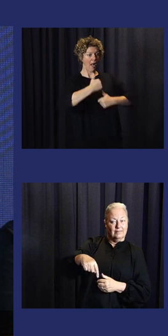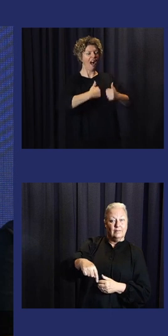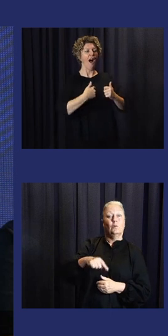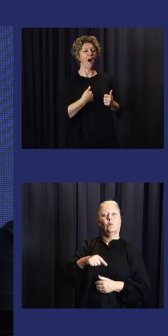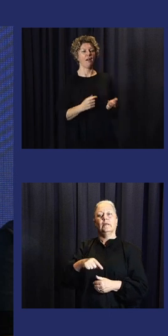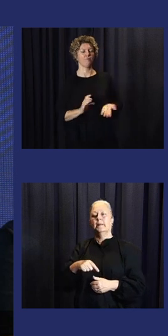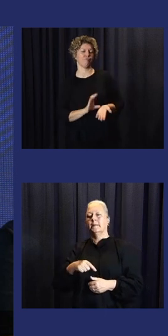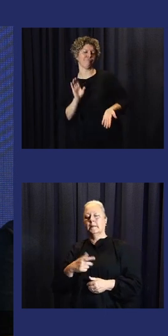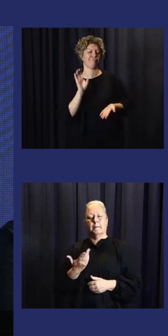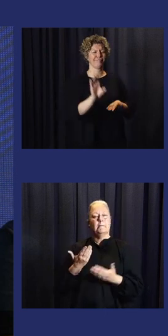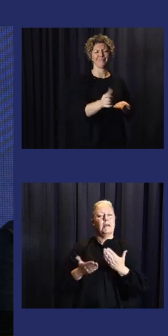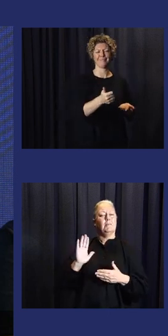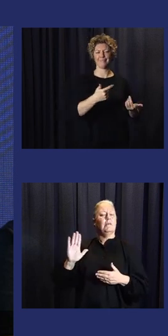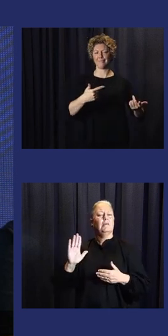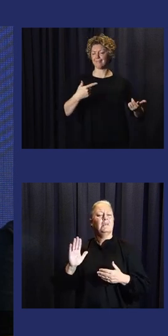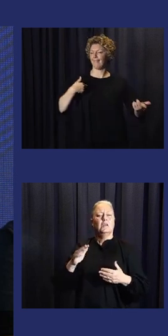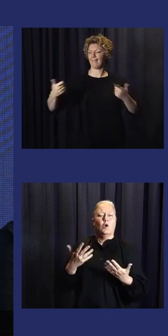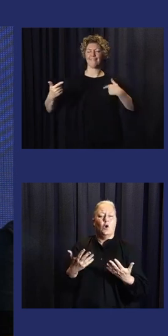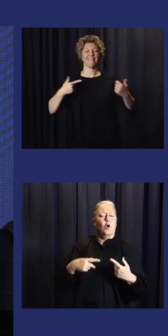some political